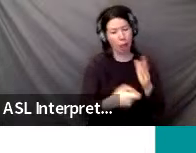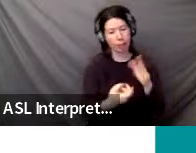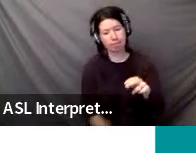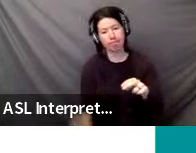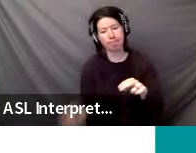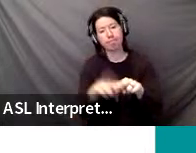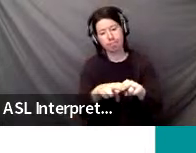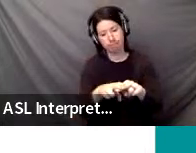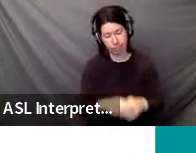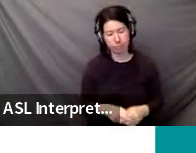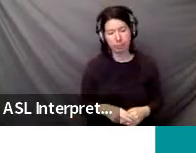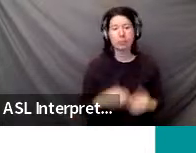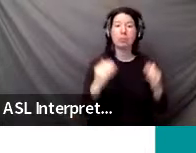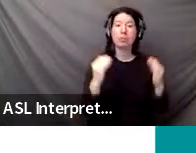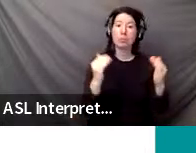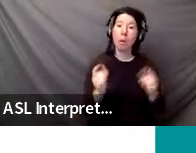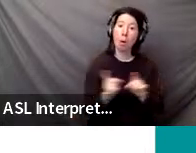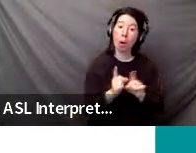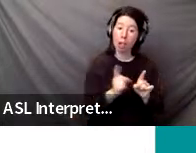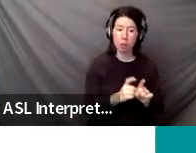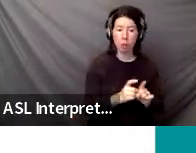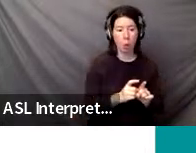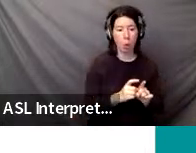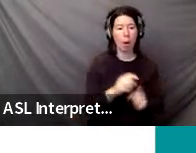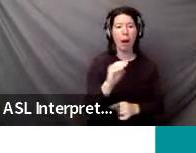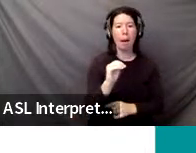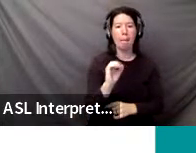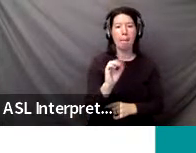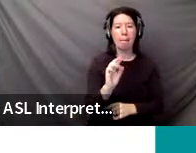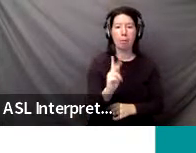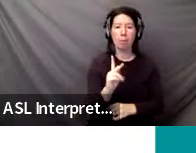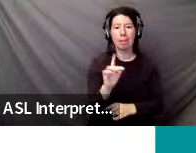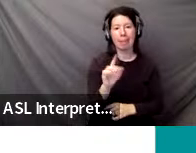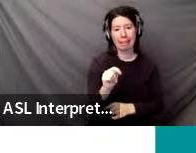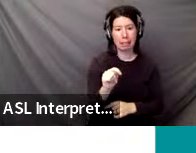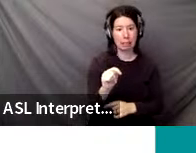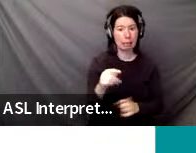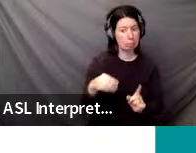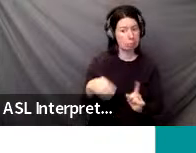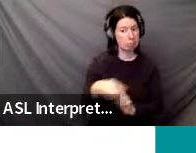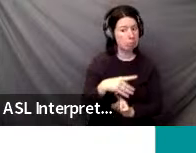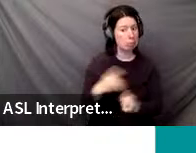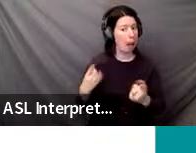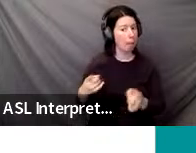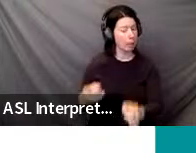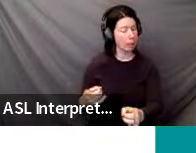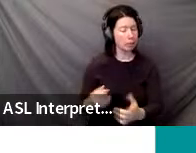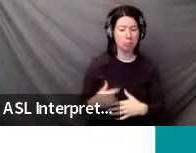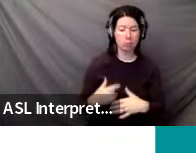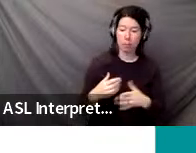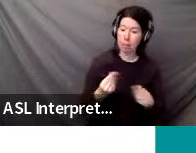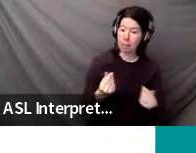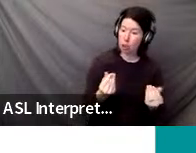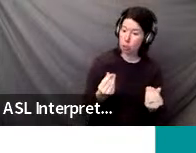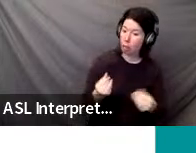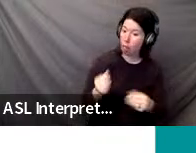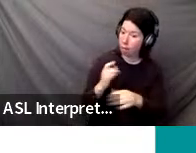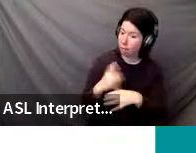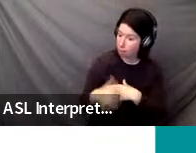also have to look at things like market conditions and what is the availability of materials or